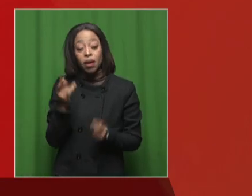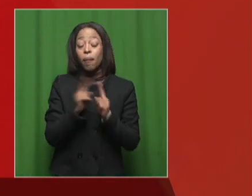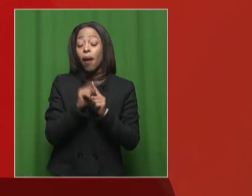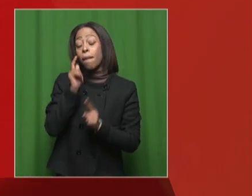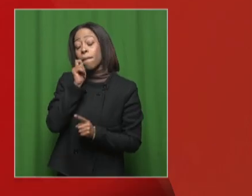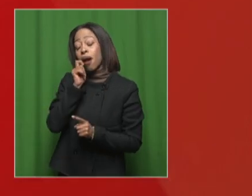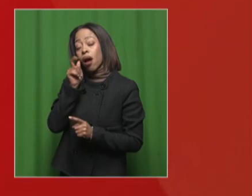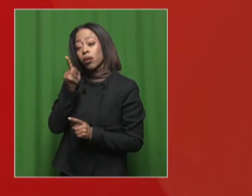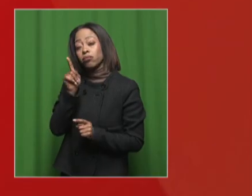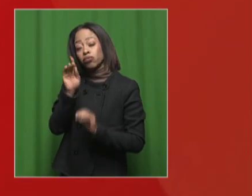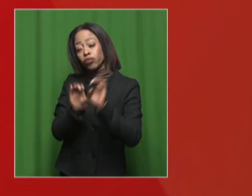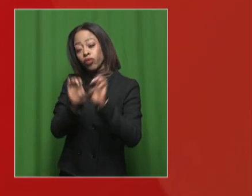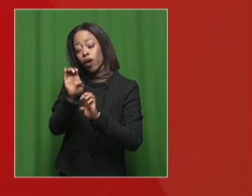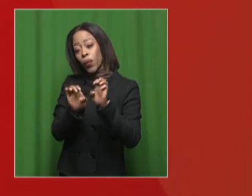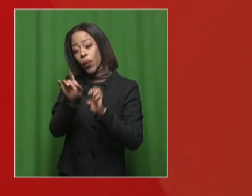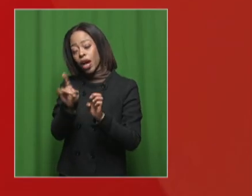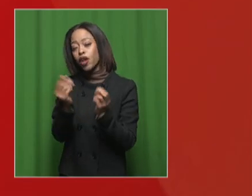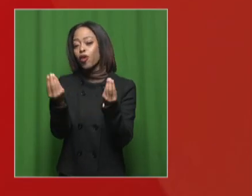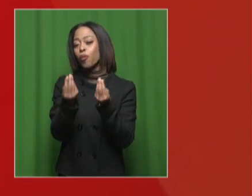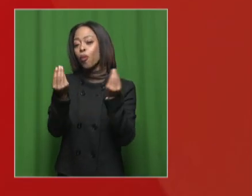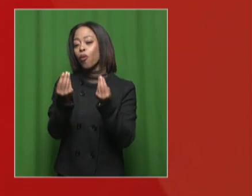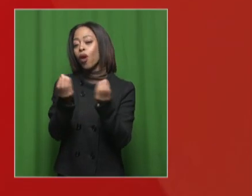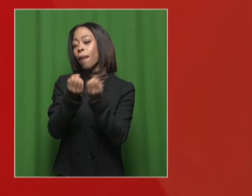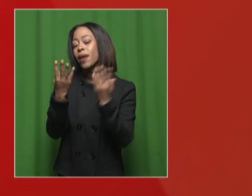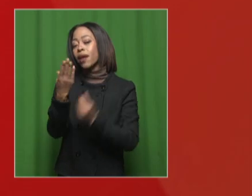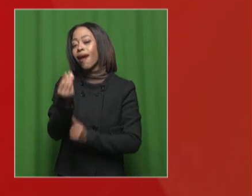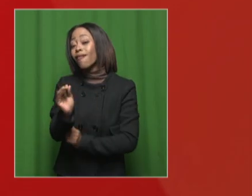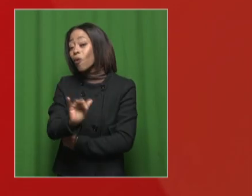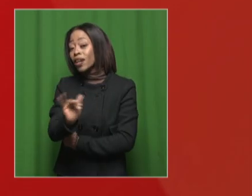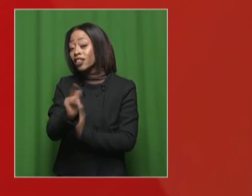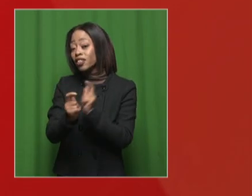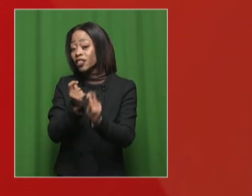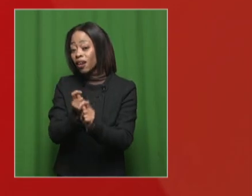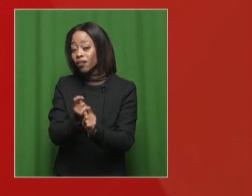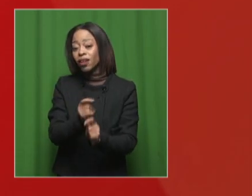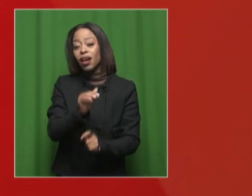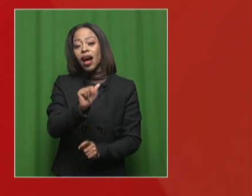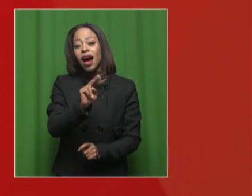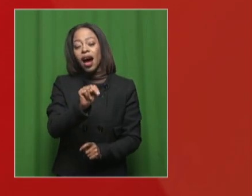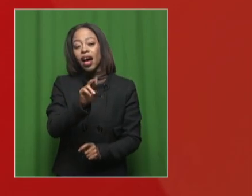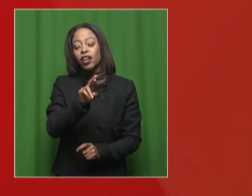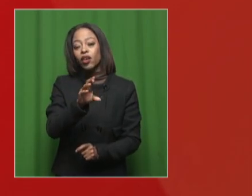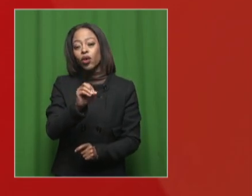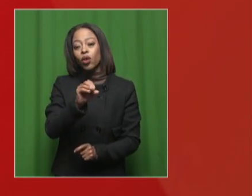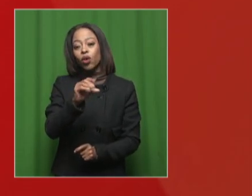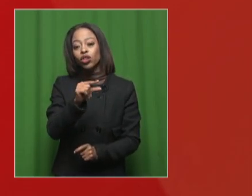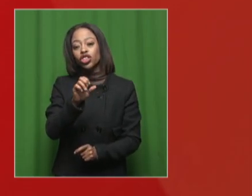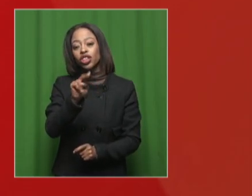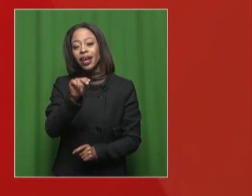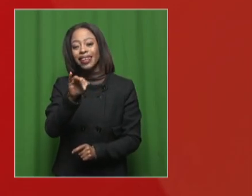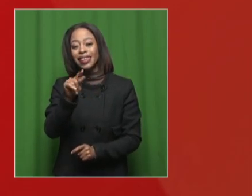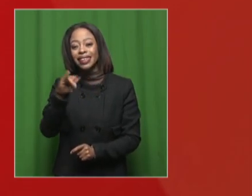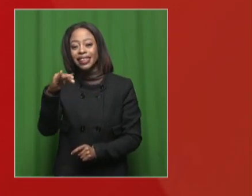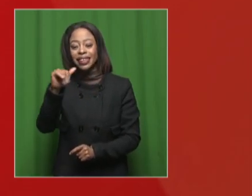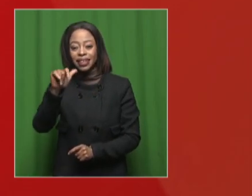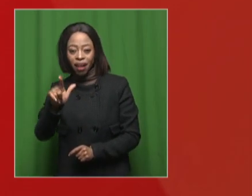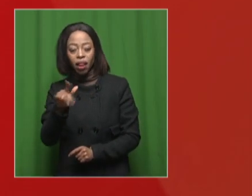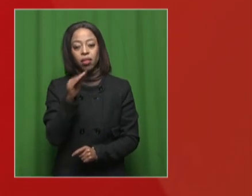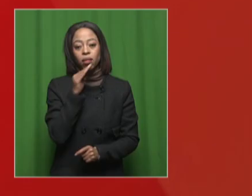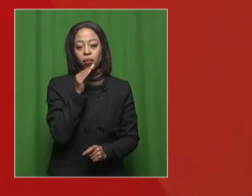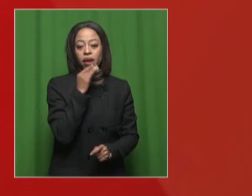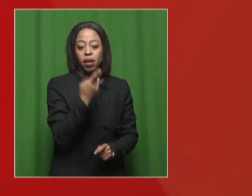men, the most common type of alopecia that we see amongst men is androgenetic alopecia. And we classify that into female pattern